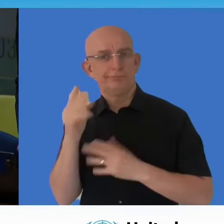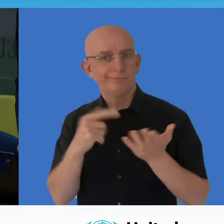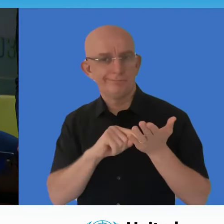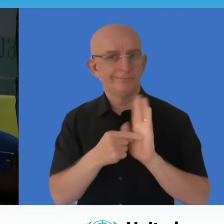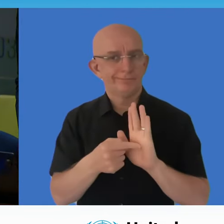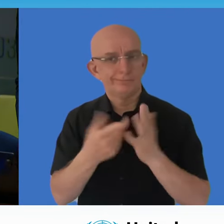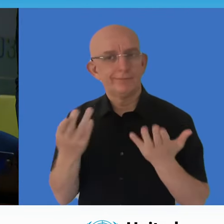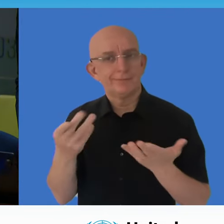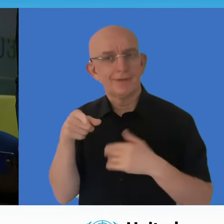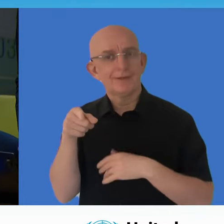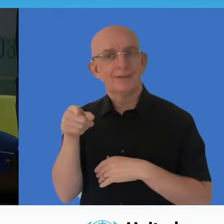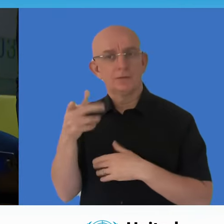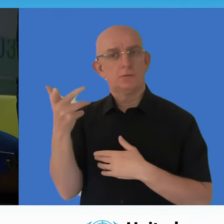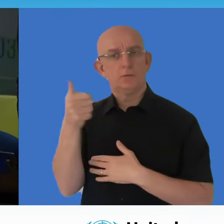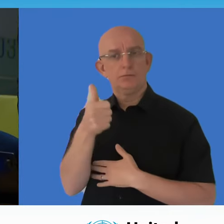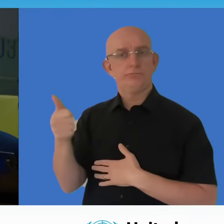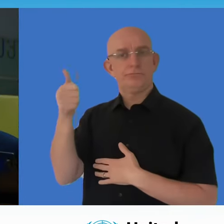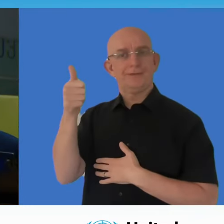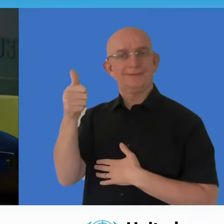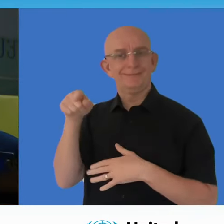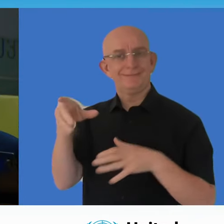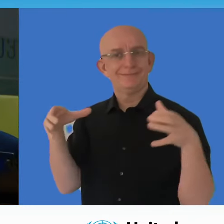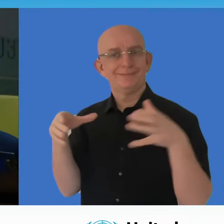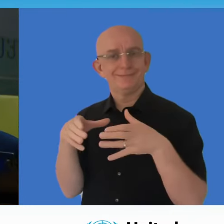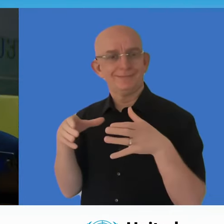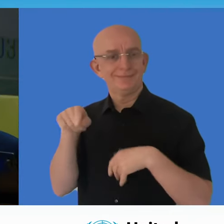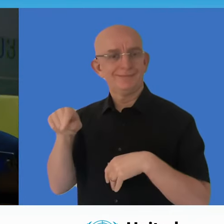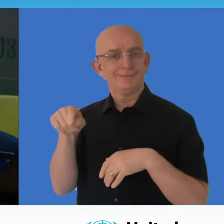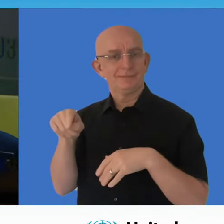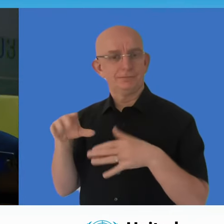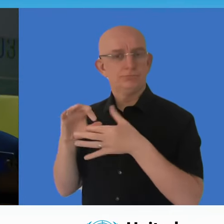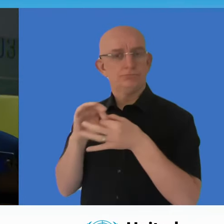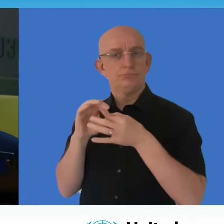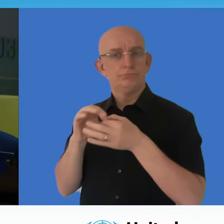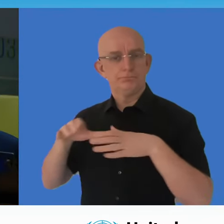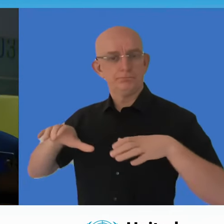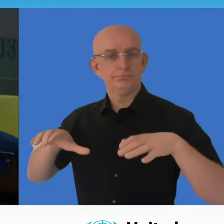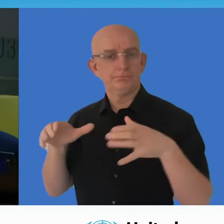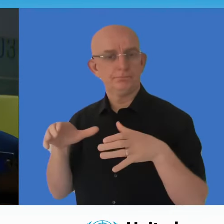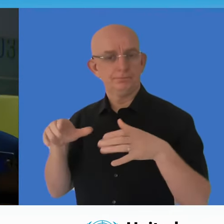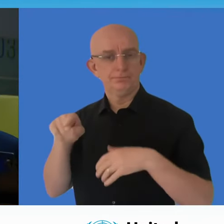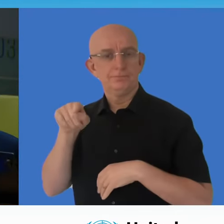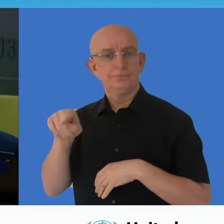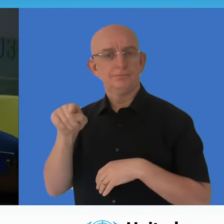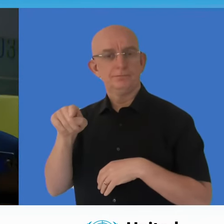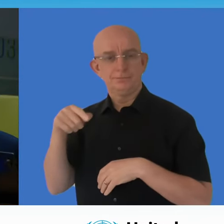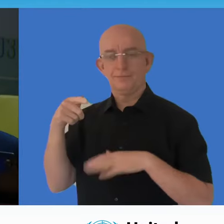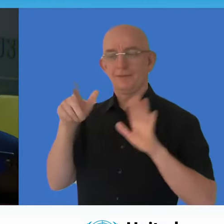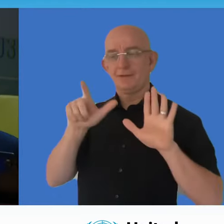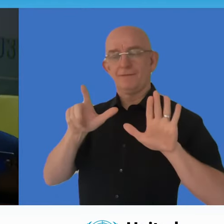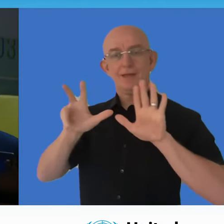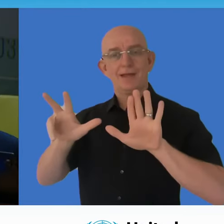of the 78th Session of the General Assembly, His Excellency Dennis Francis.